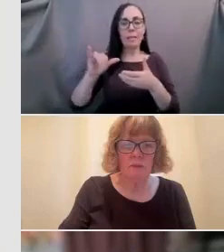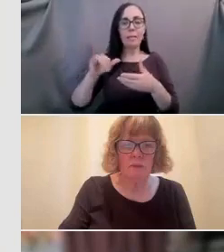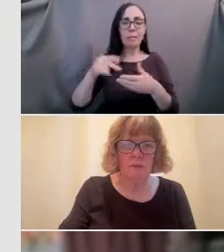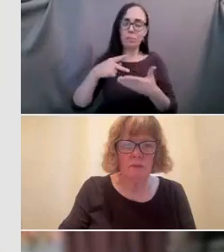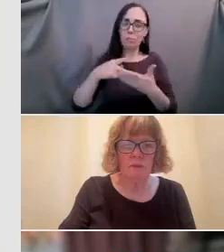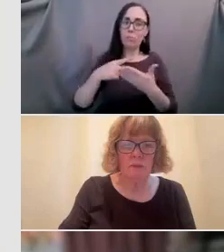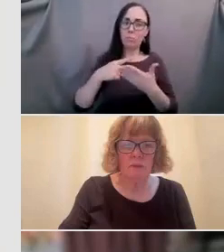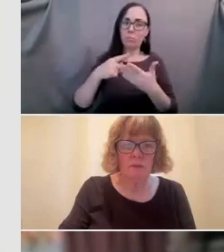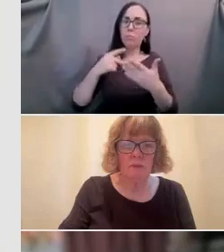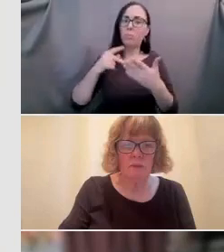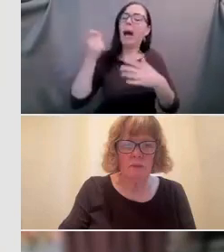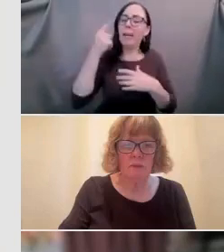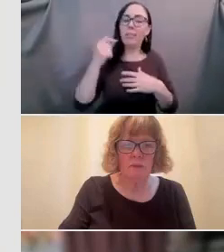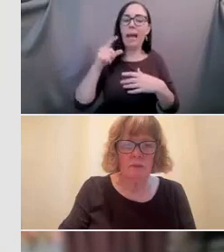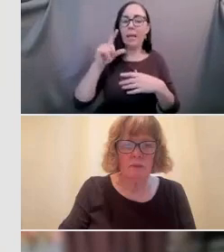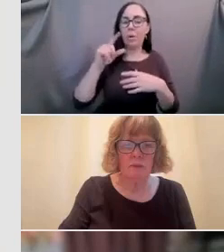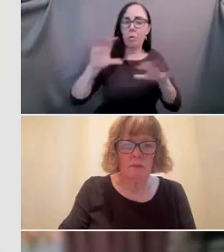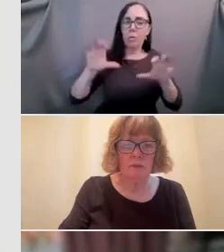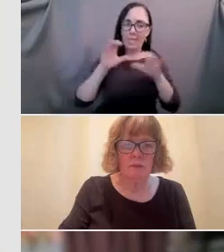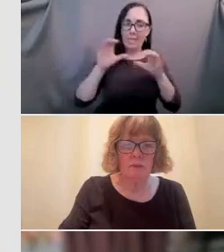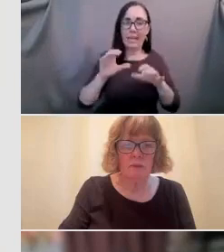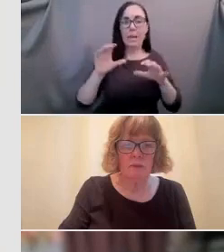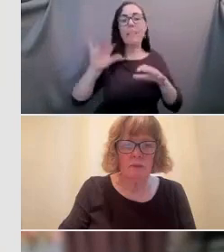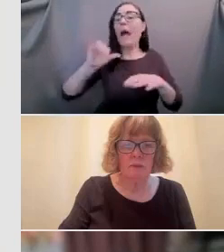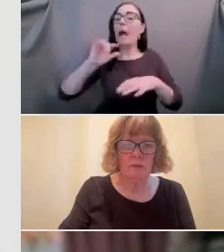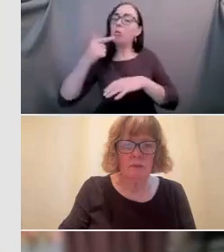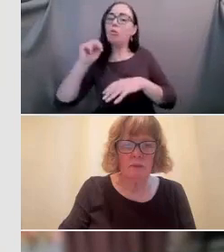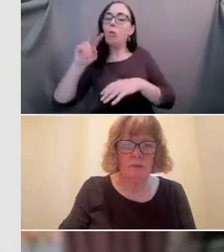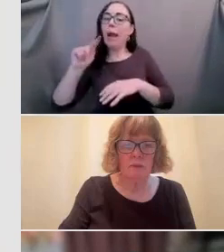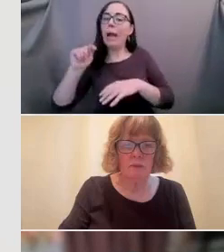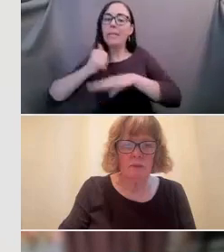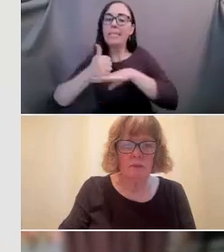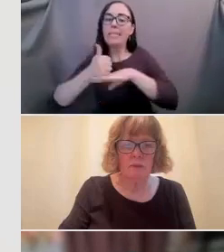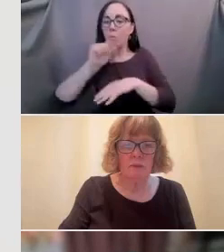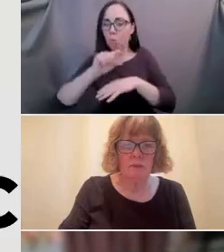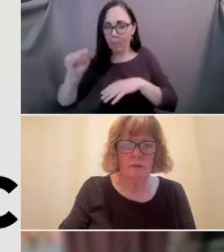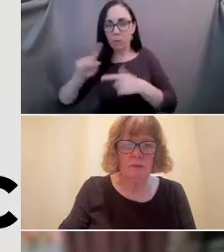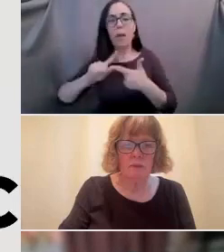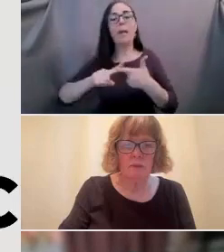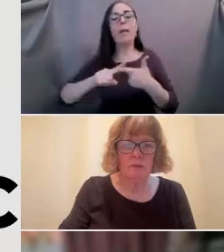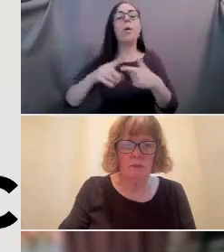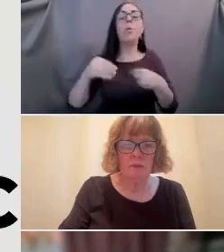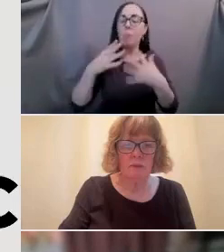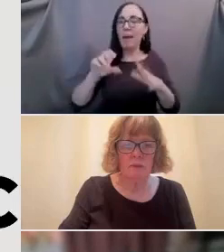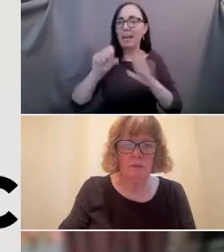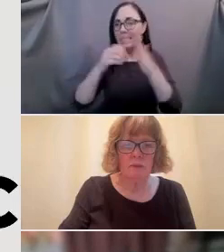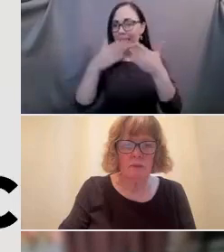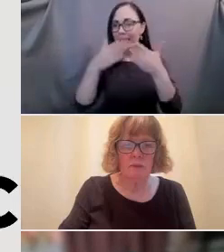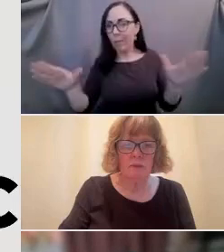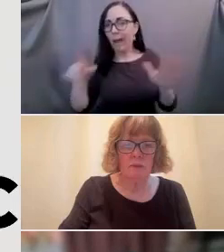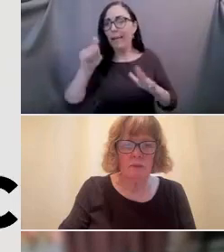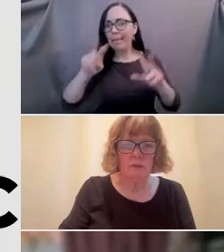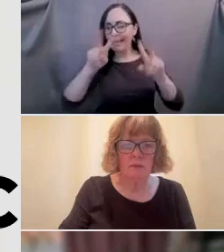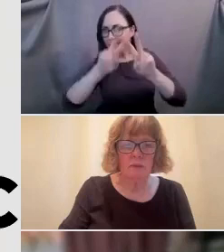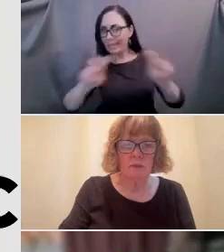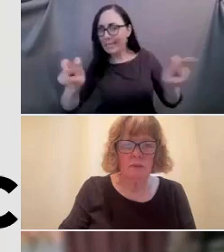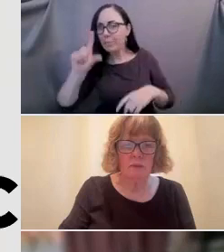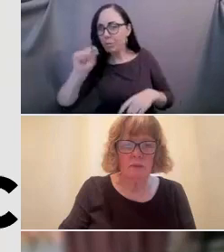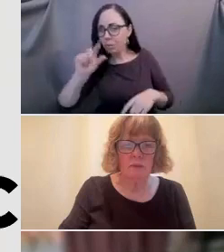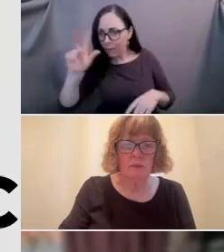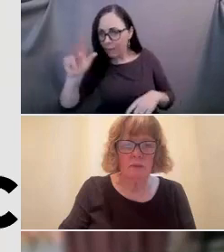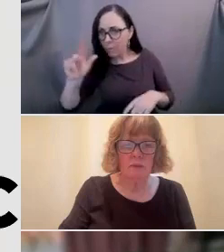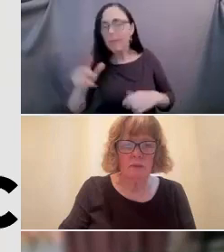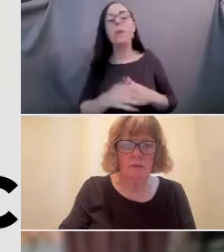We created Best Practices Toolkit, which is where you found this training. And we also have